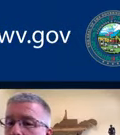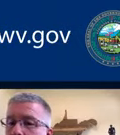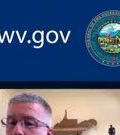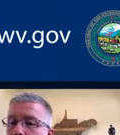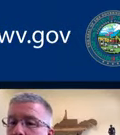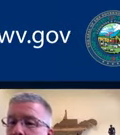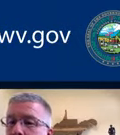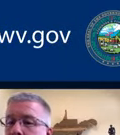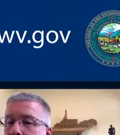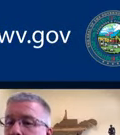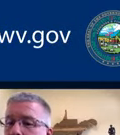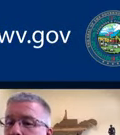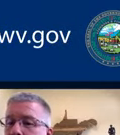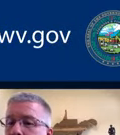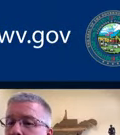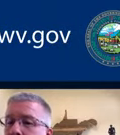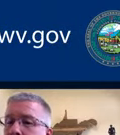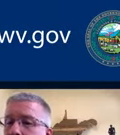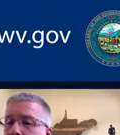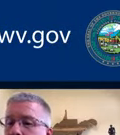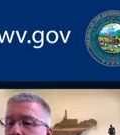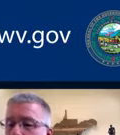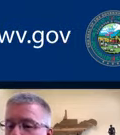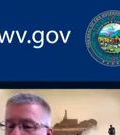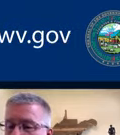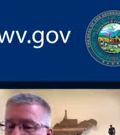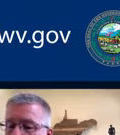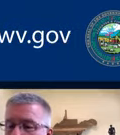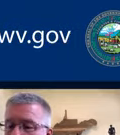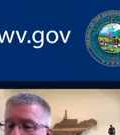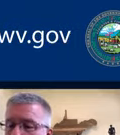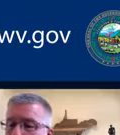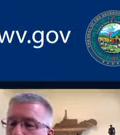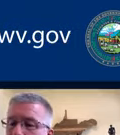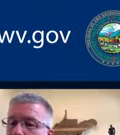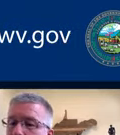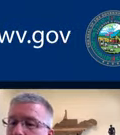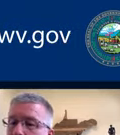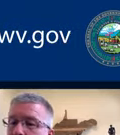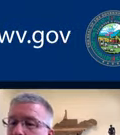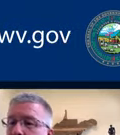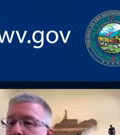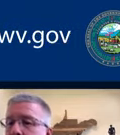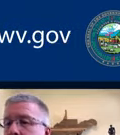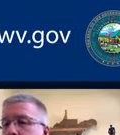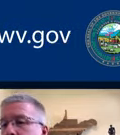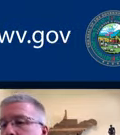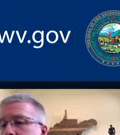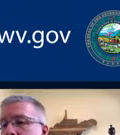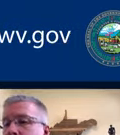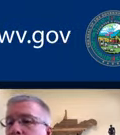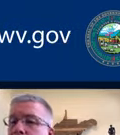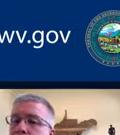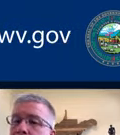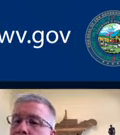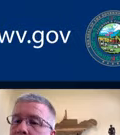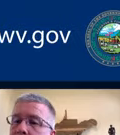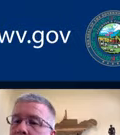Good afternoon, Governor. Good afternoon, panel. Listening to Dr. Marsh here, it kind of sounds like you know what you're going to